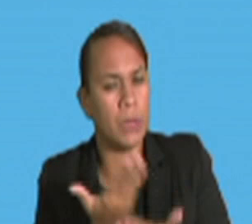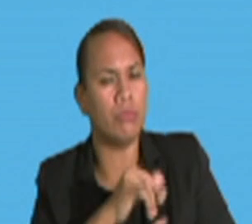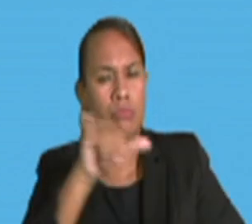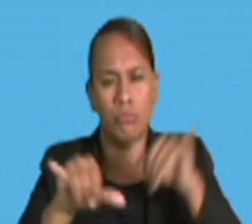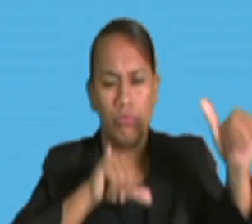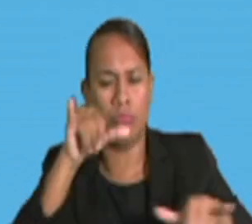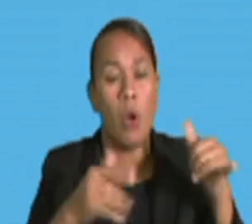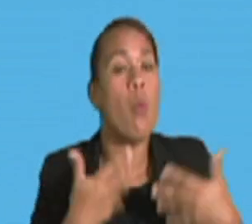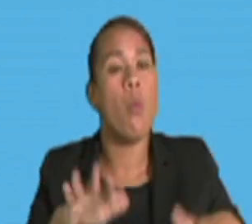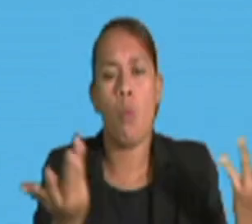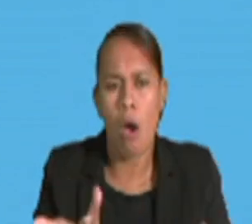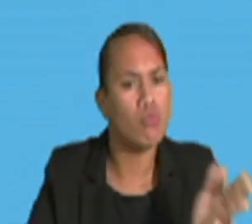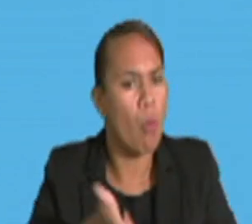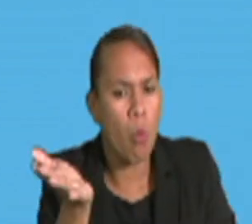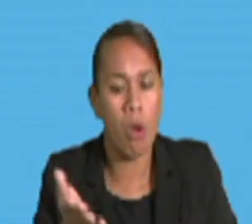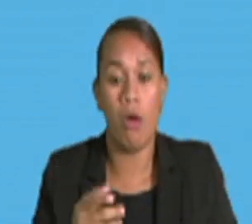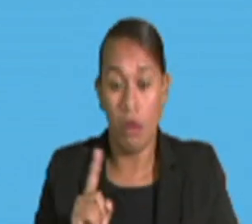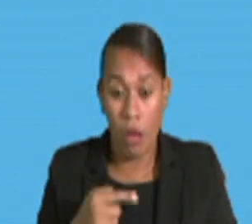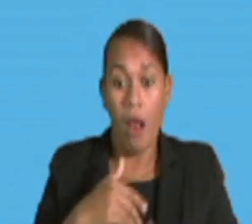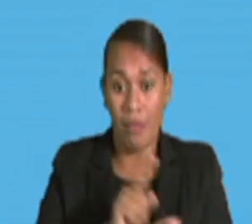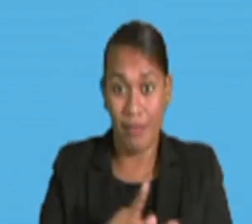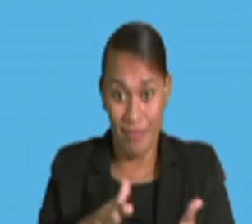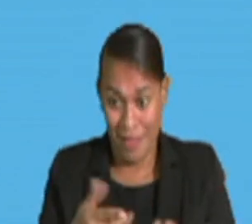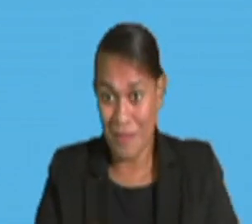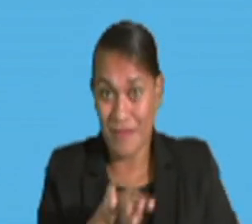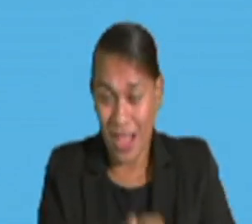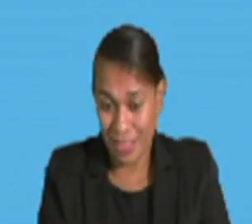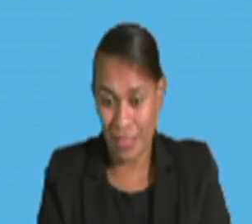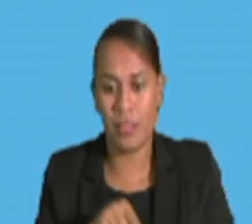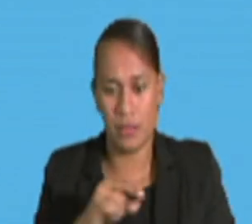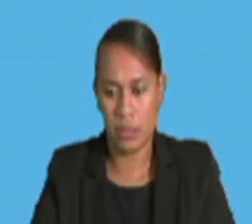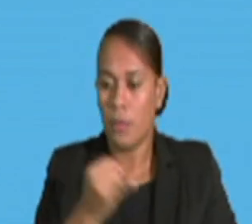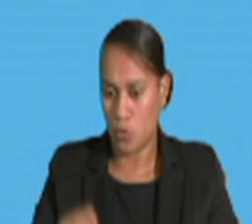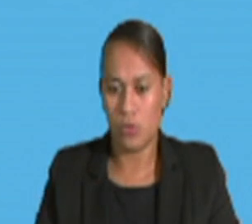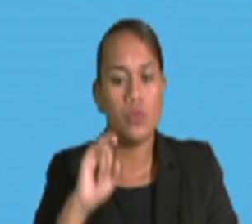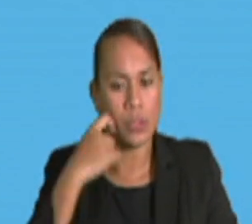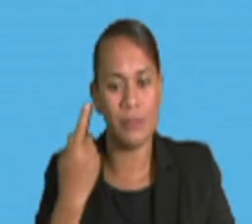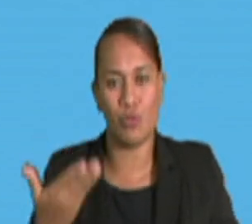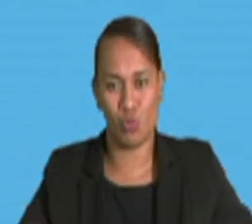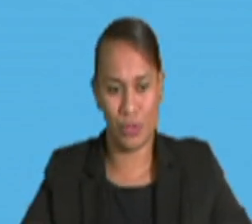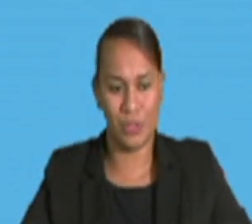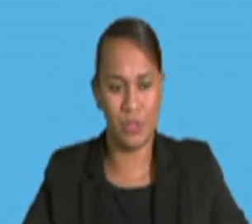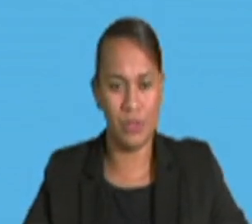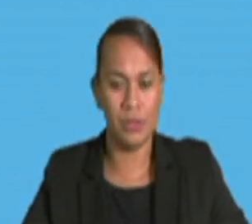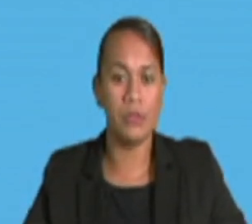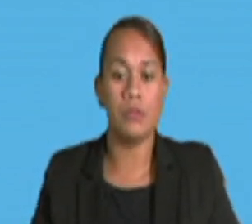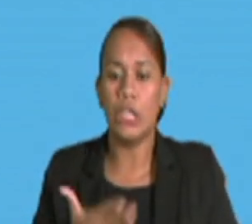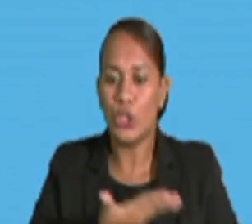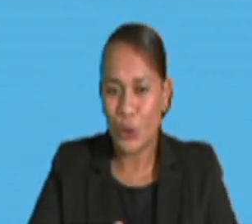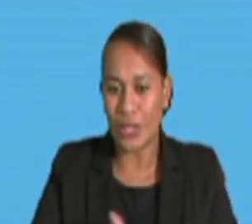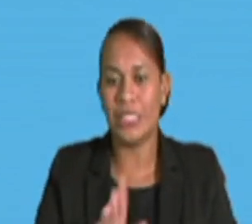month, Honorable Speaker, the department will be issuing our new state-of-the-art passports, opening up a whole new range